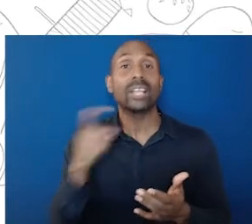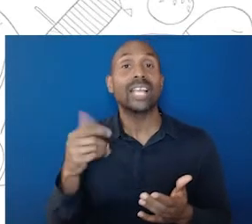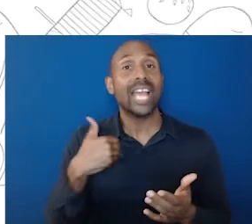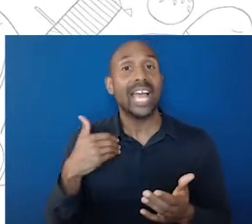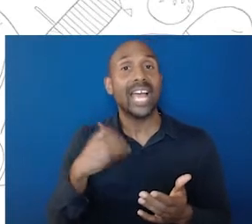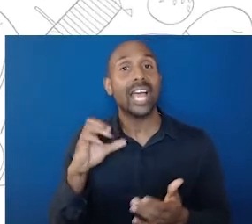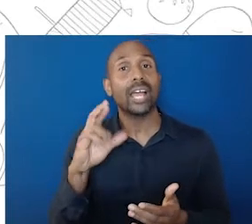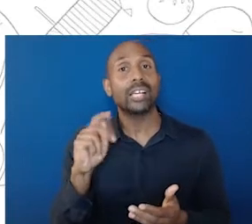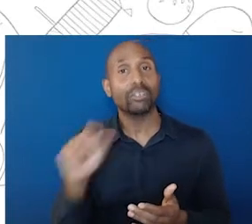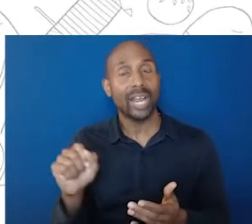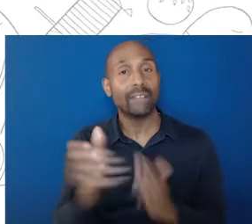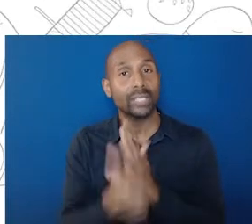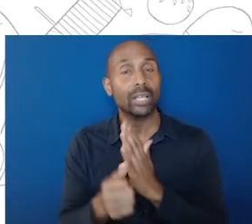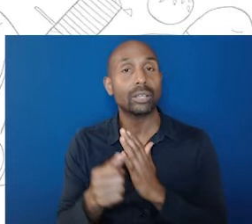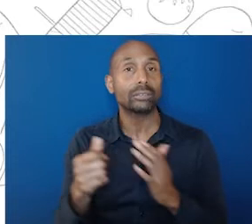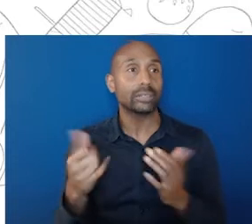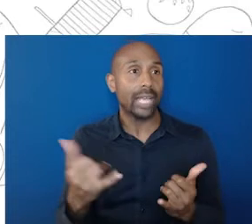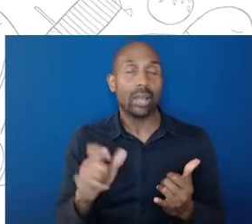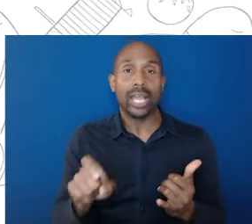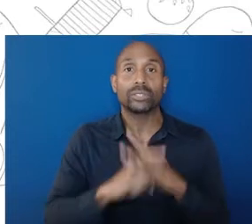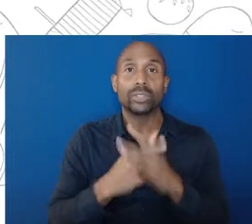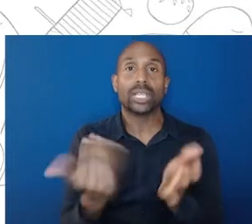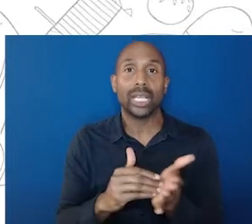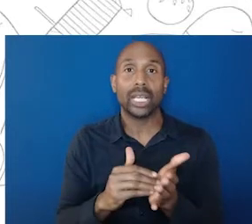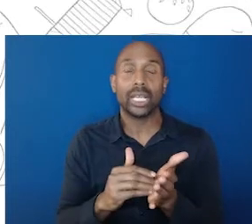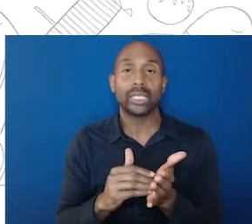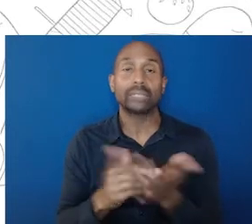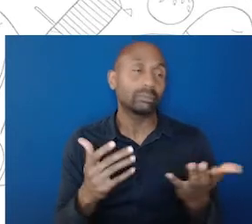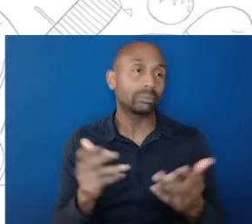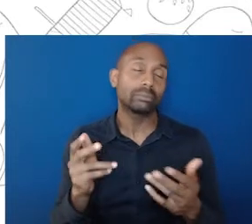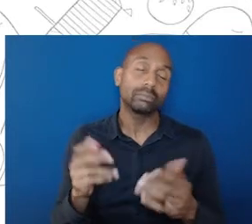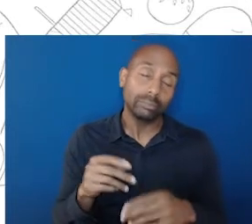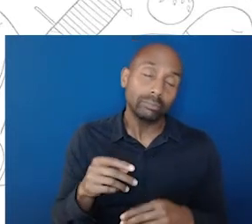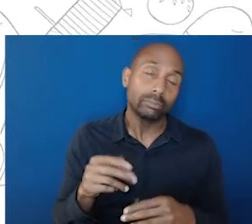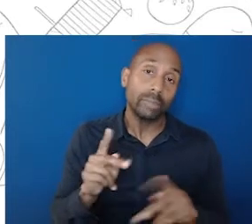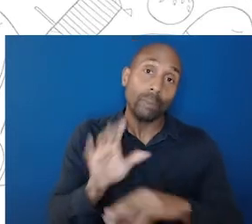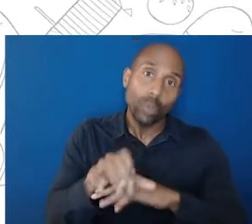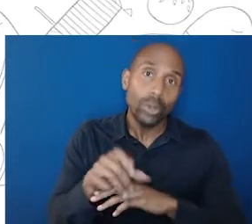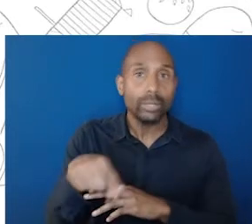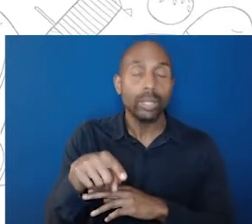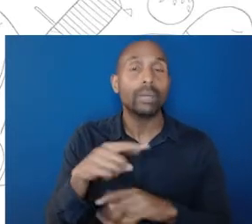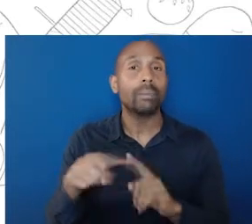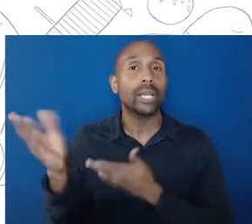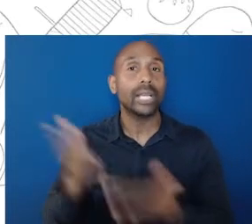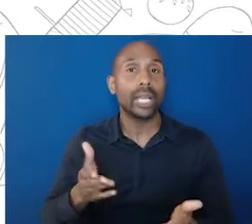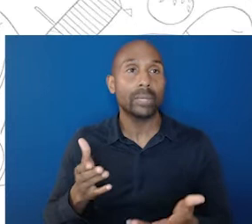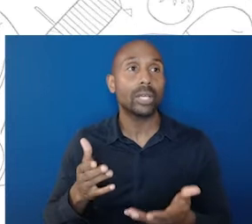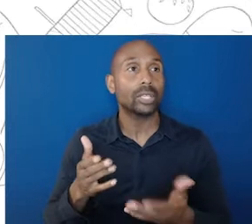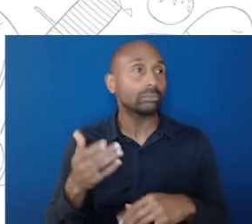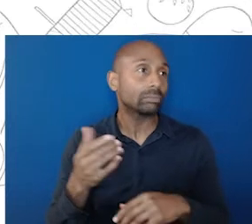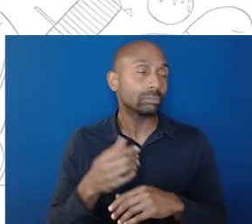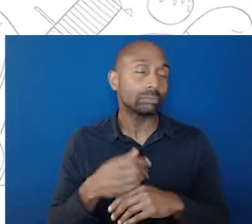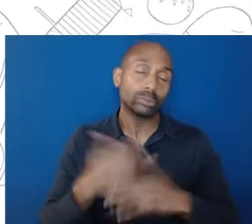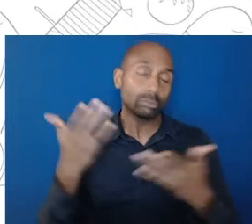to start over in a new place. The work was coerced, but they came over not only to, you know, hew